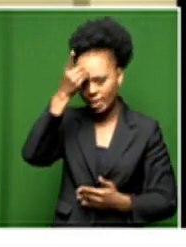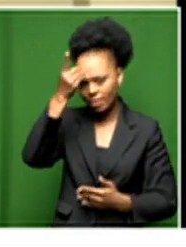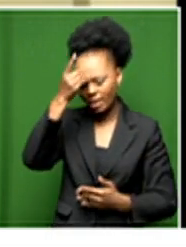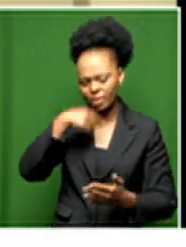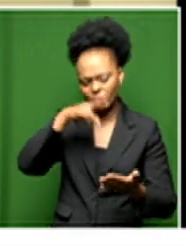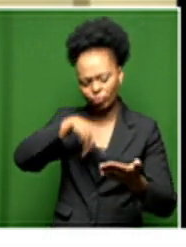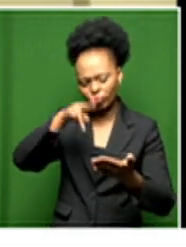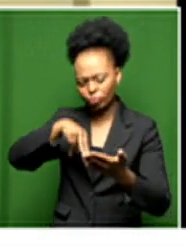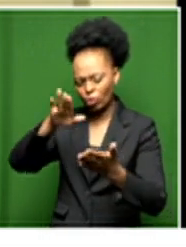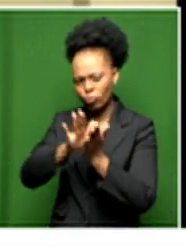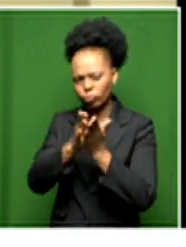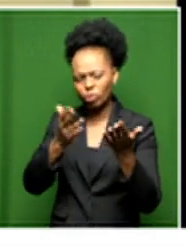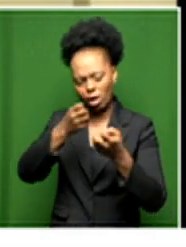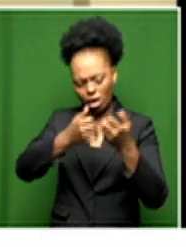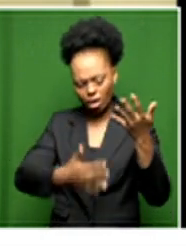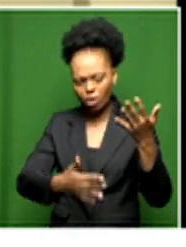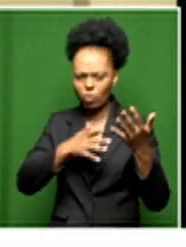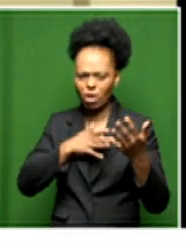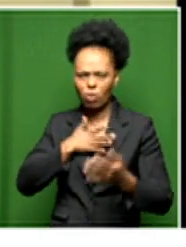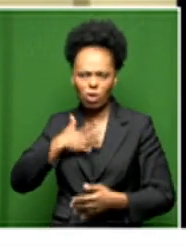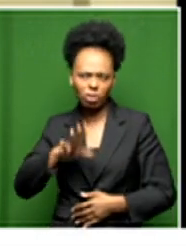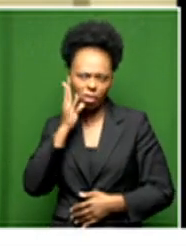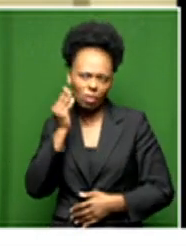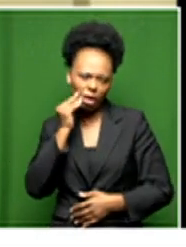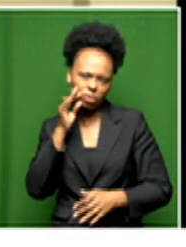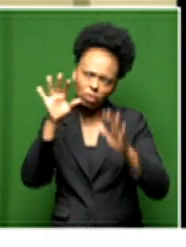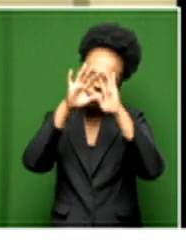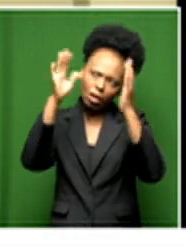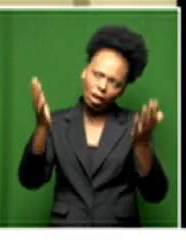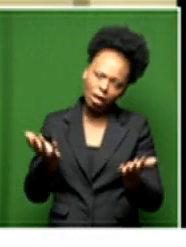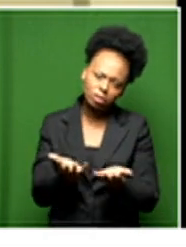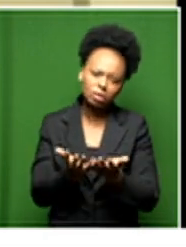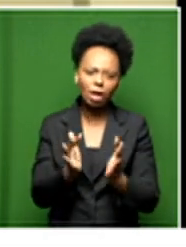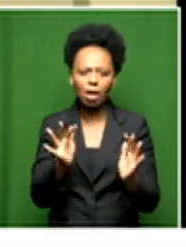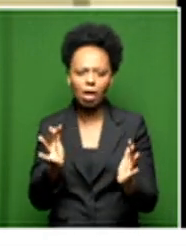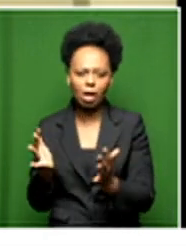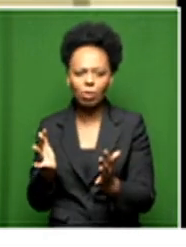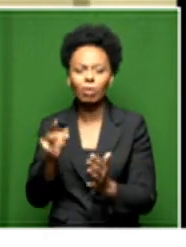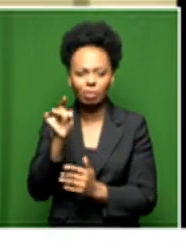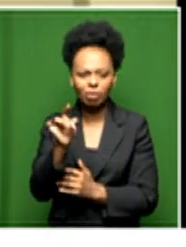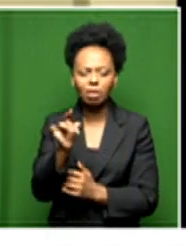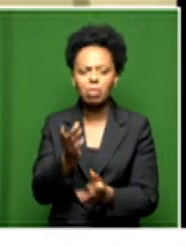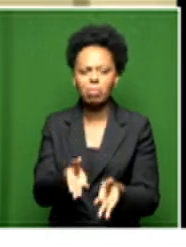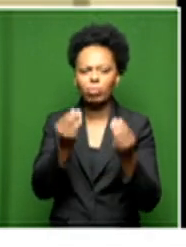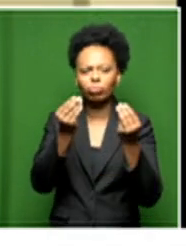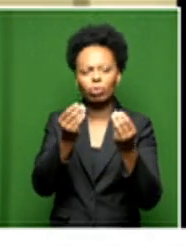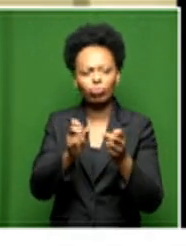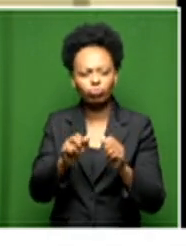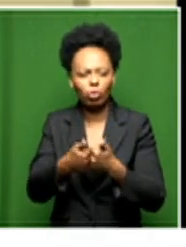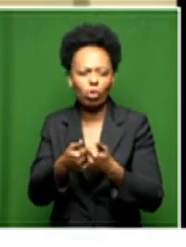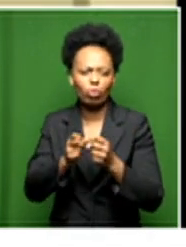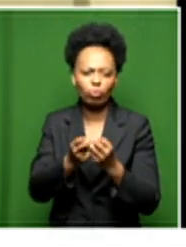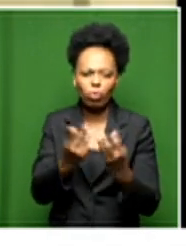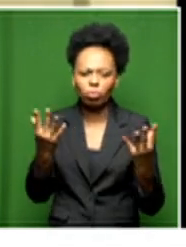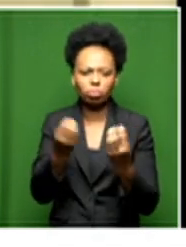books when she was young and wanting to see the world. And then as she grows up, having these kind of adventures that take her around the world. So